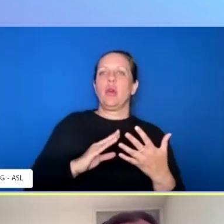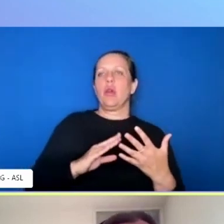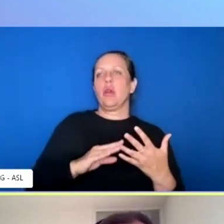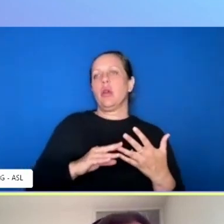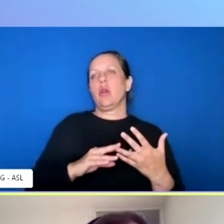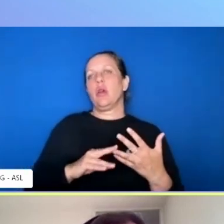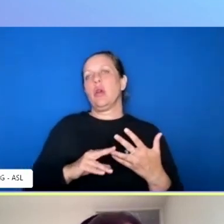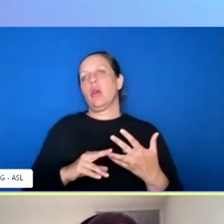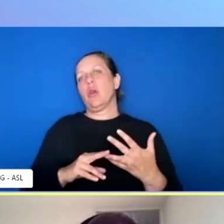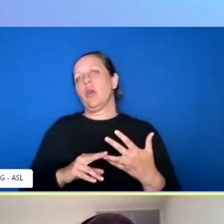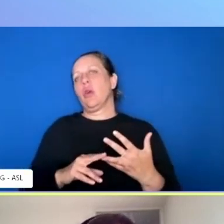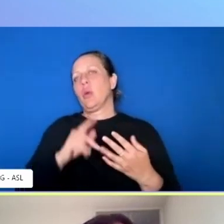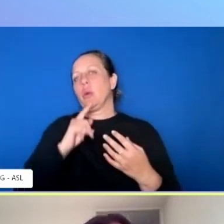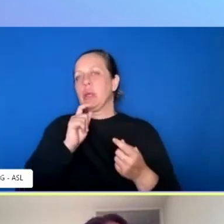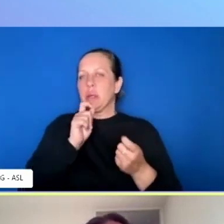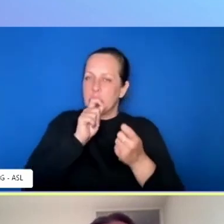work.